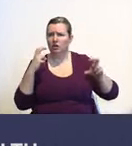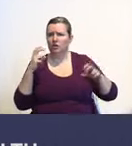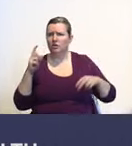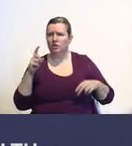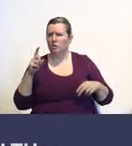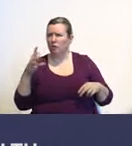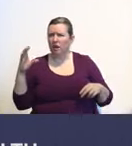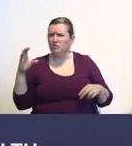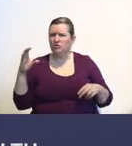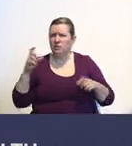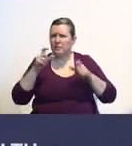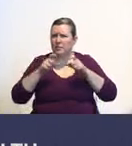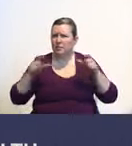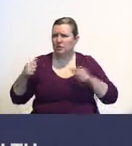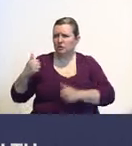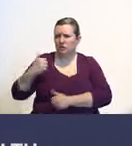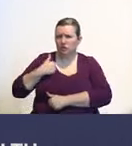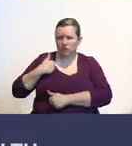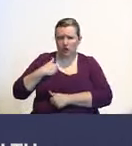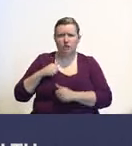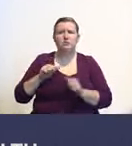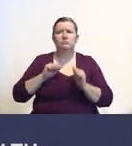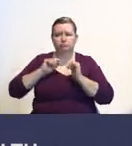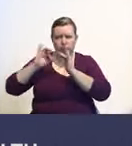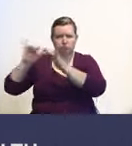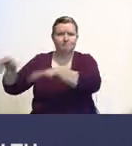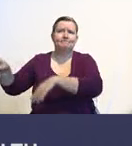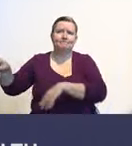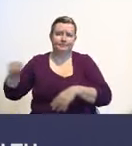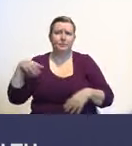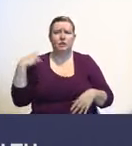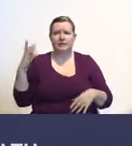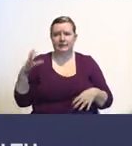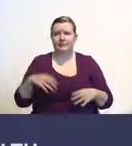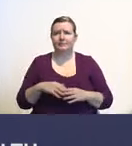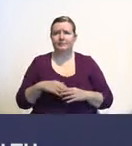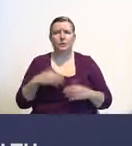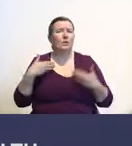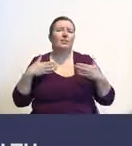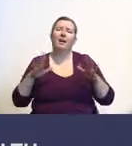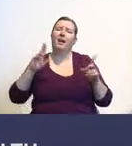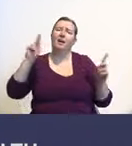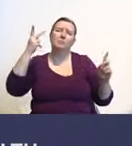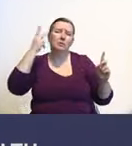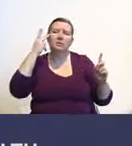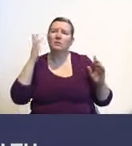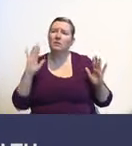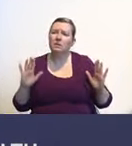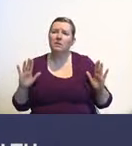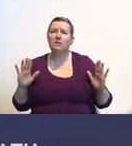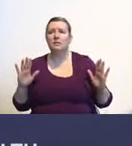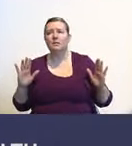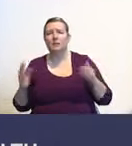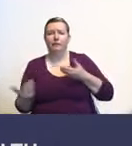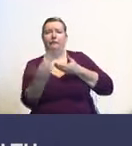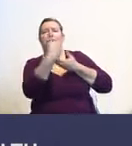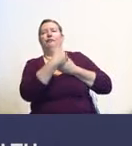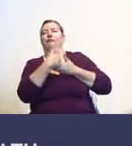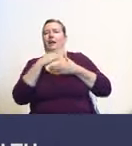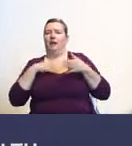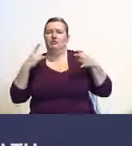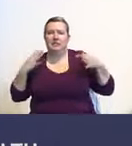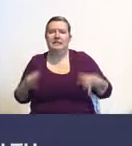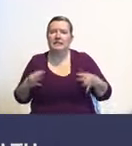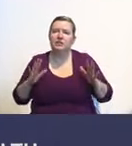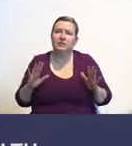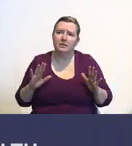right? That's correct, Gov. And listen, we don't let politics get in the middle of decisions on whether to accept requests like